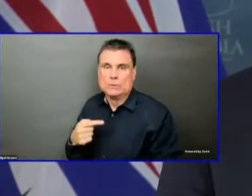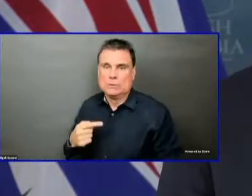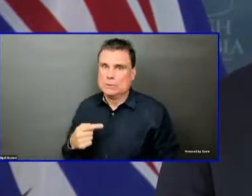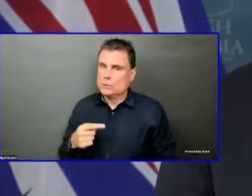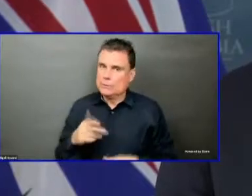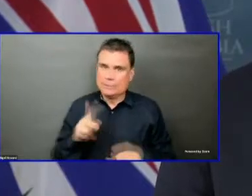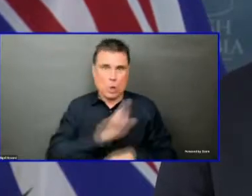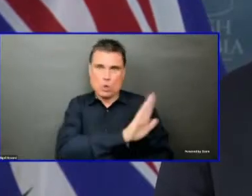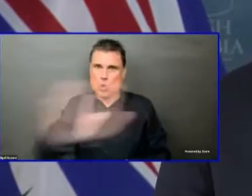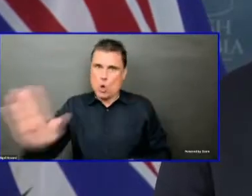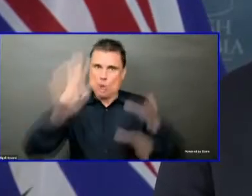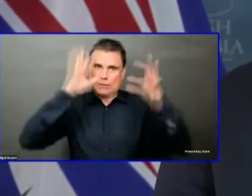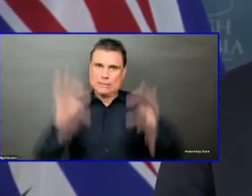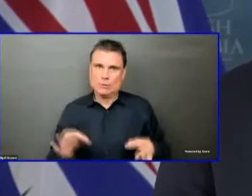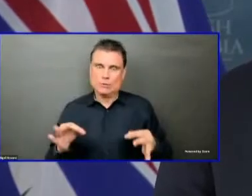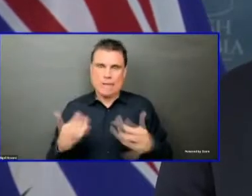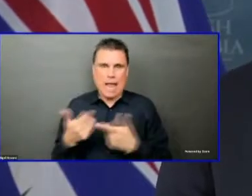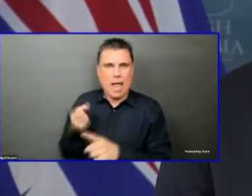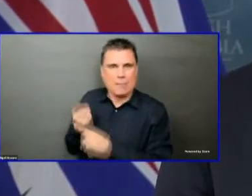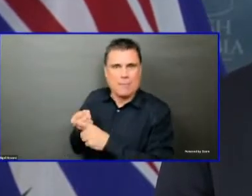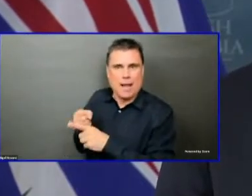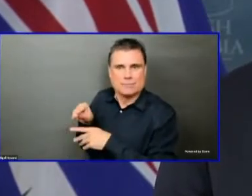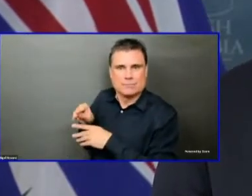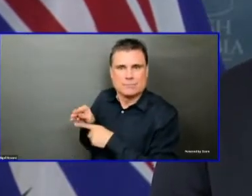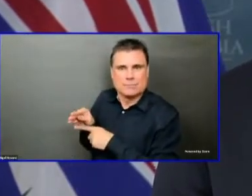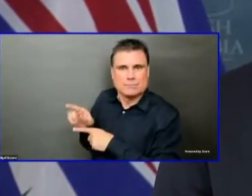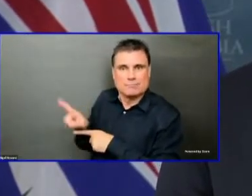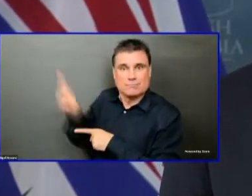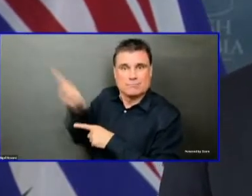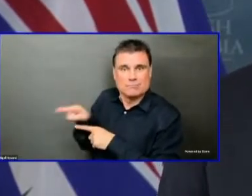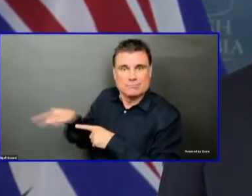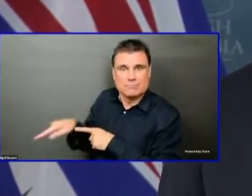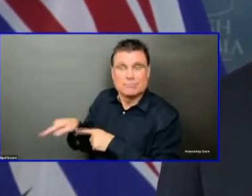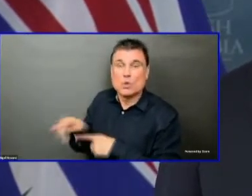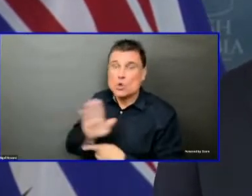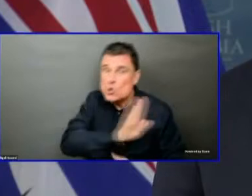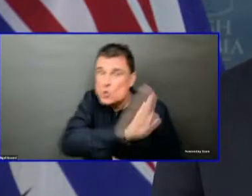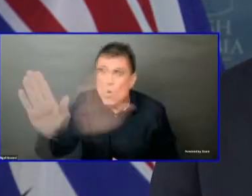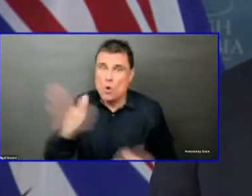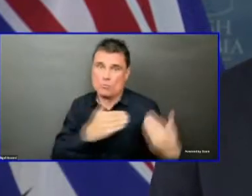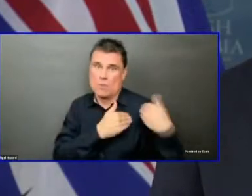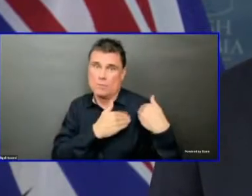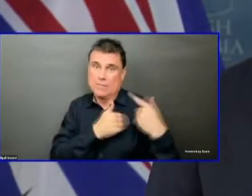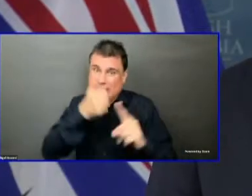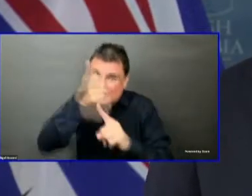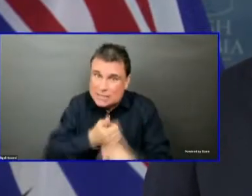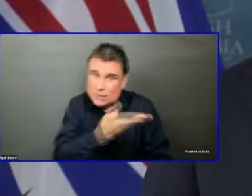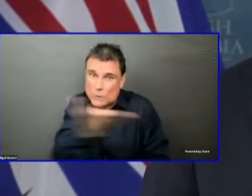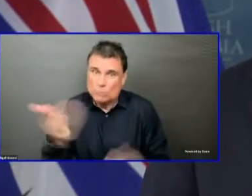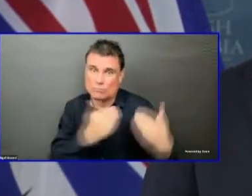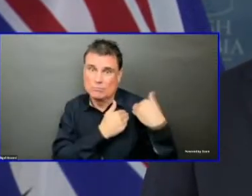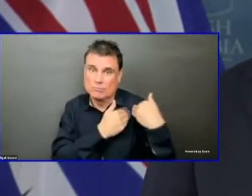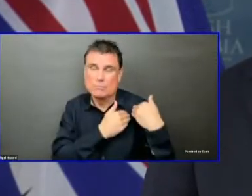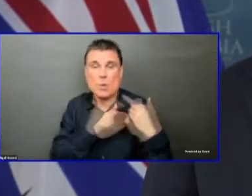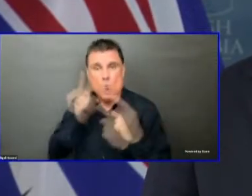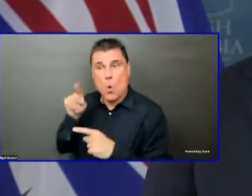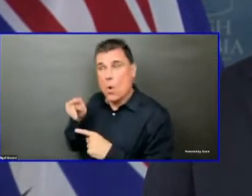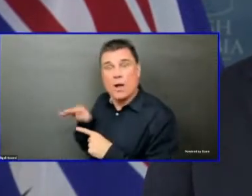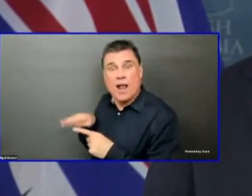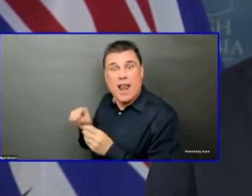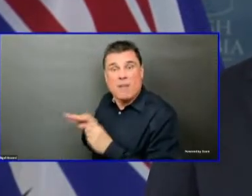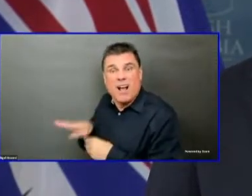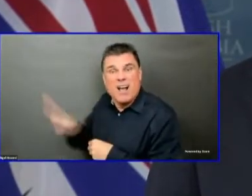as individuals to ensure that we reduce and continue to reduce infectious contact. It's why the current health orders